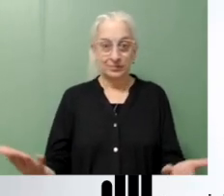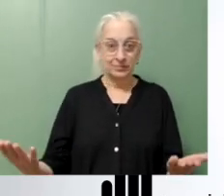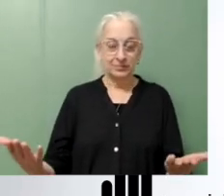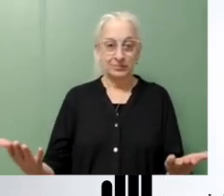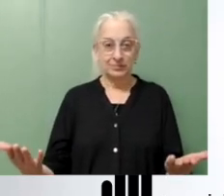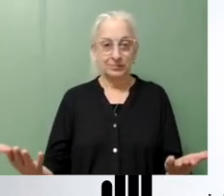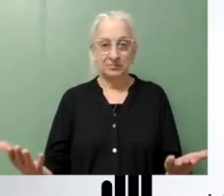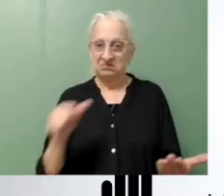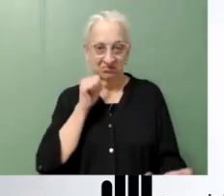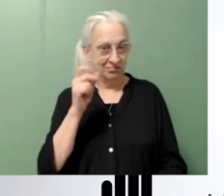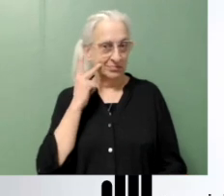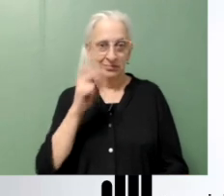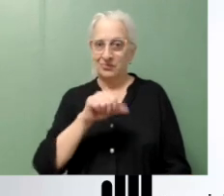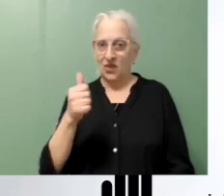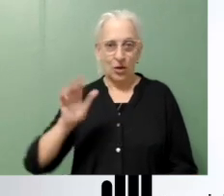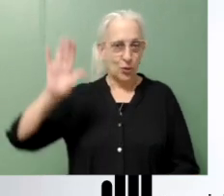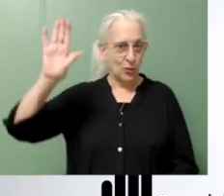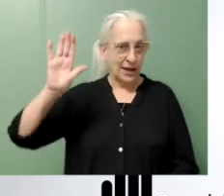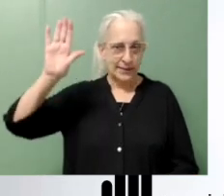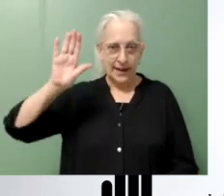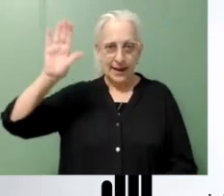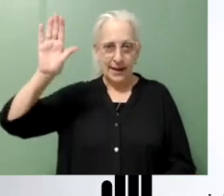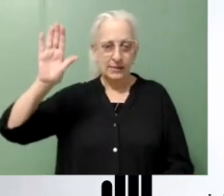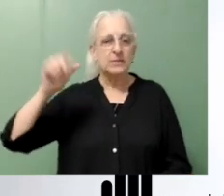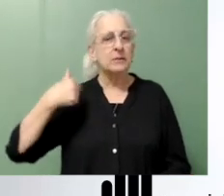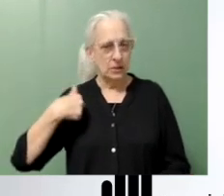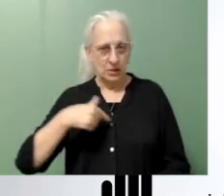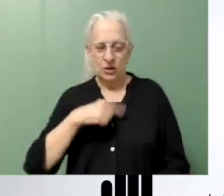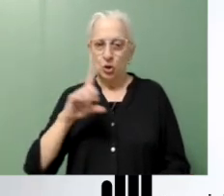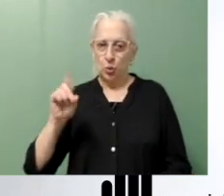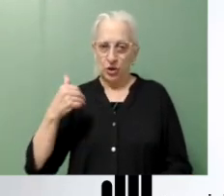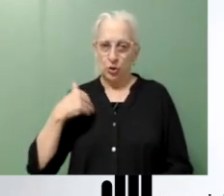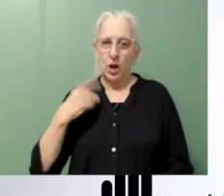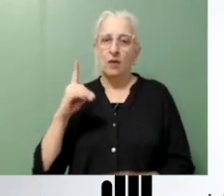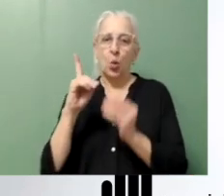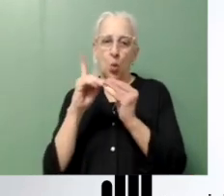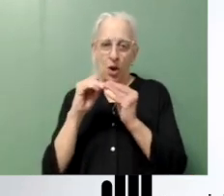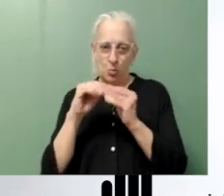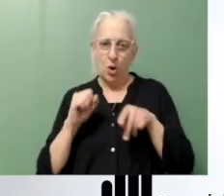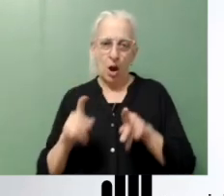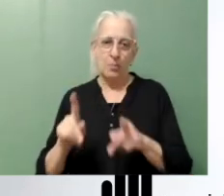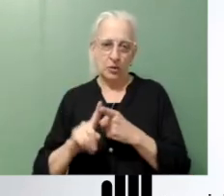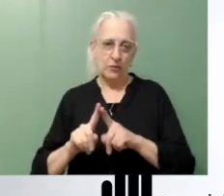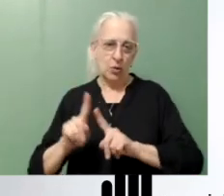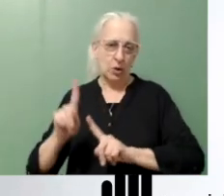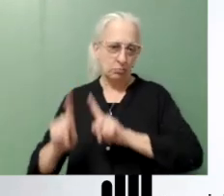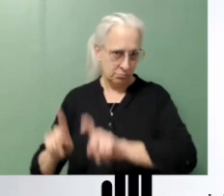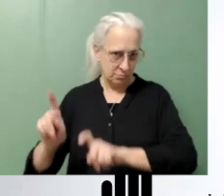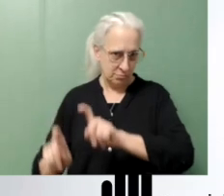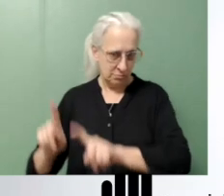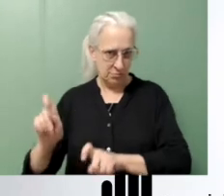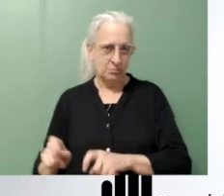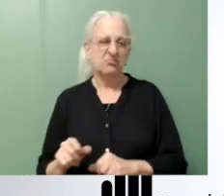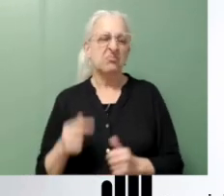I'm not seeing any other raised hands. We do have one more open Q&A at the end as well if any other questions come up on this, but I